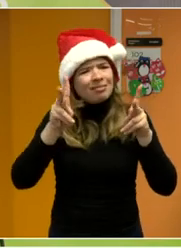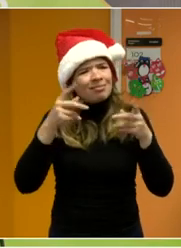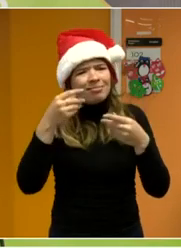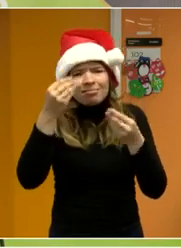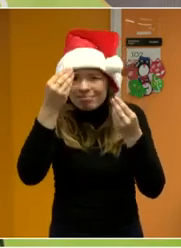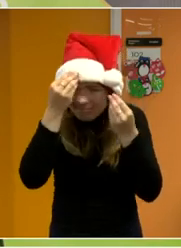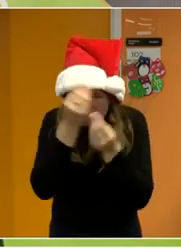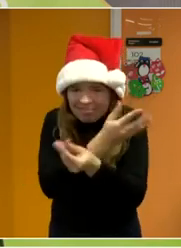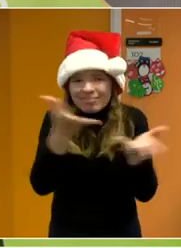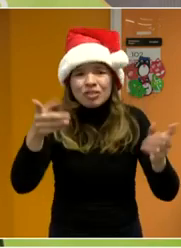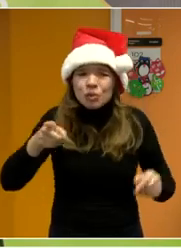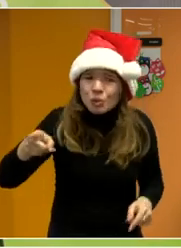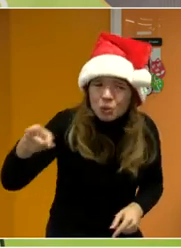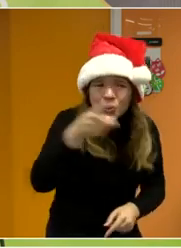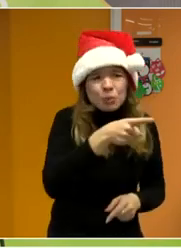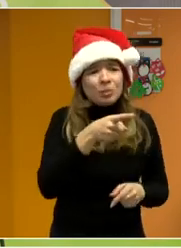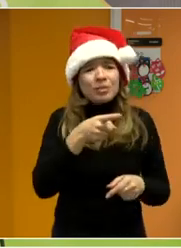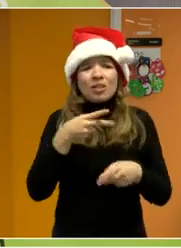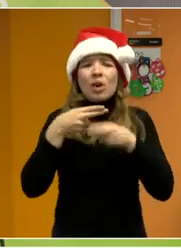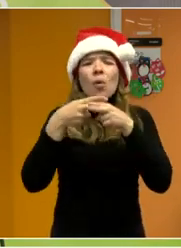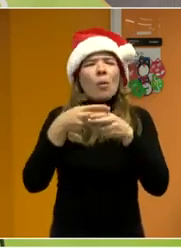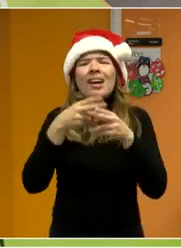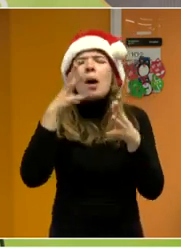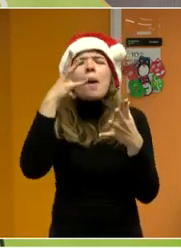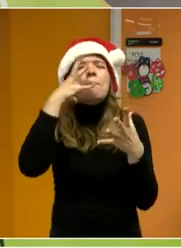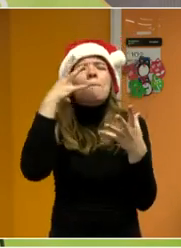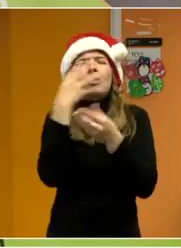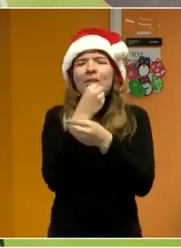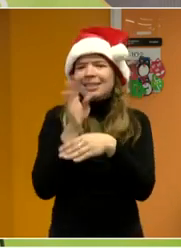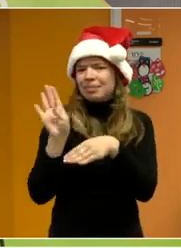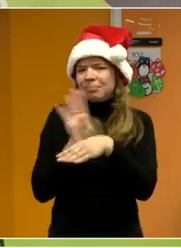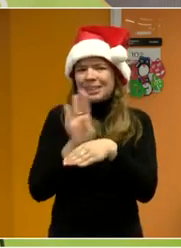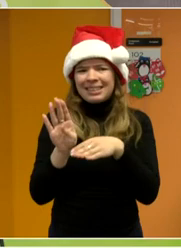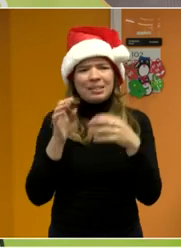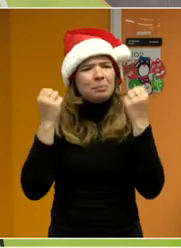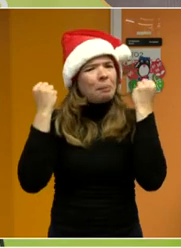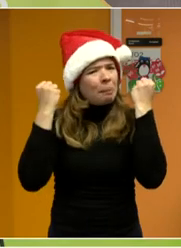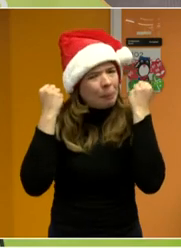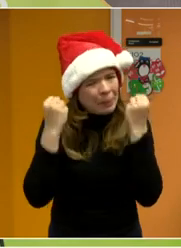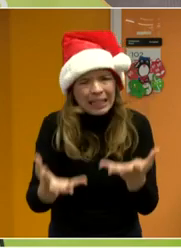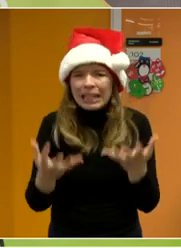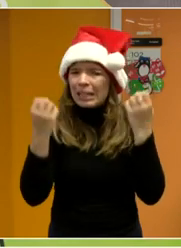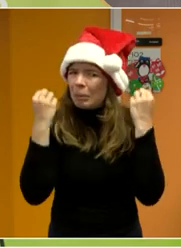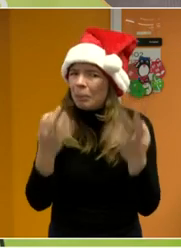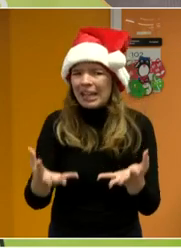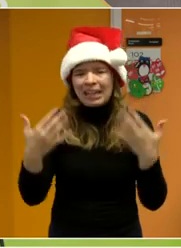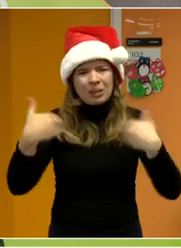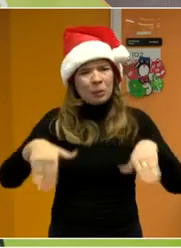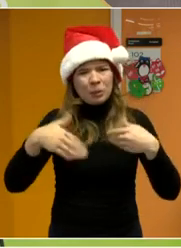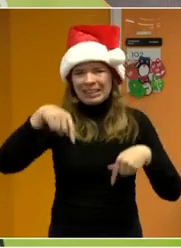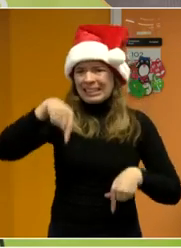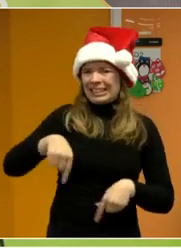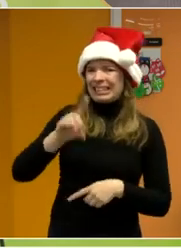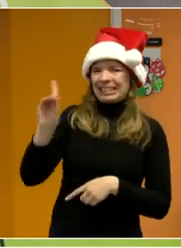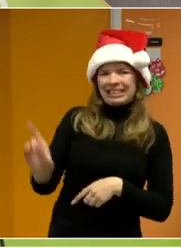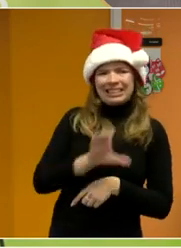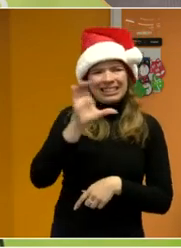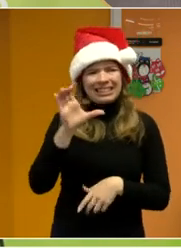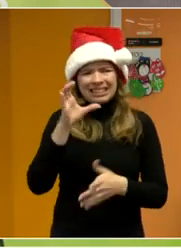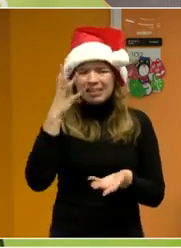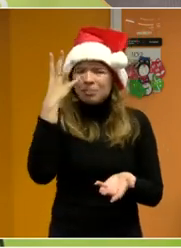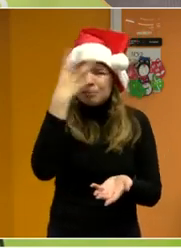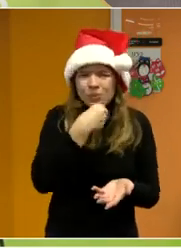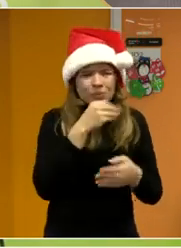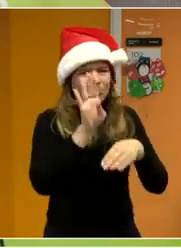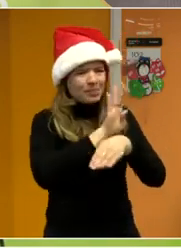call it the beauty business. There's a lot of opportunity in our city in the beauty business. So we